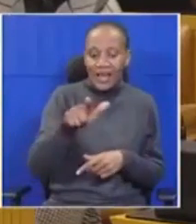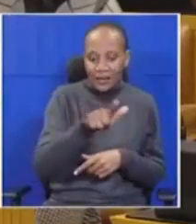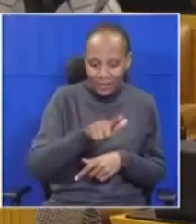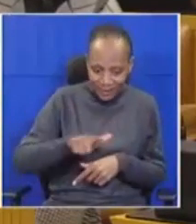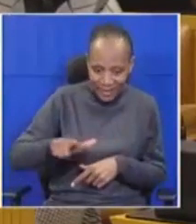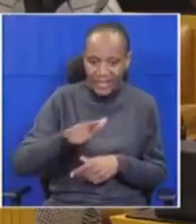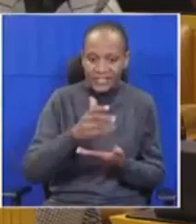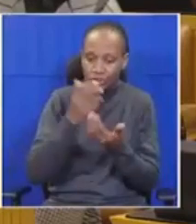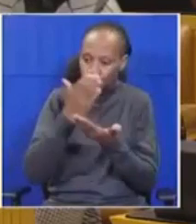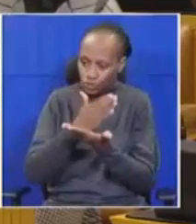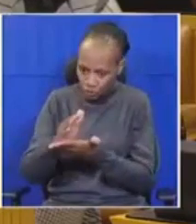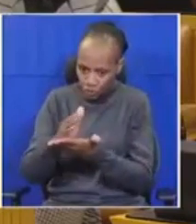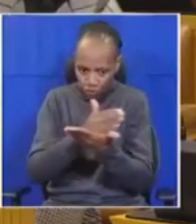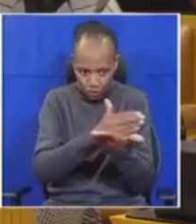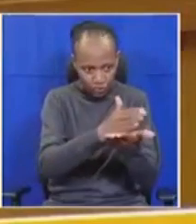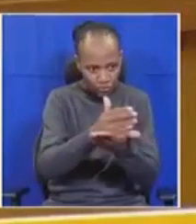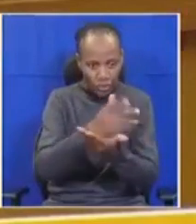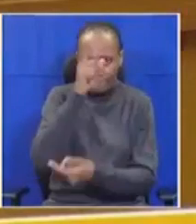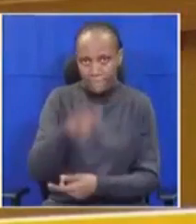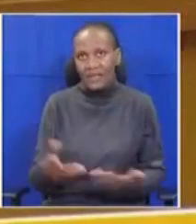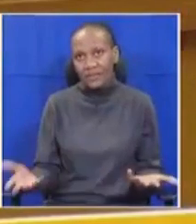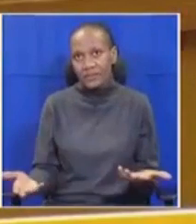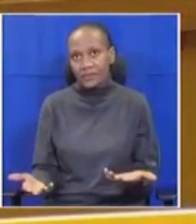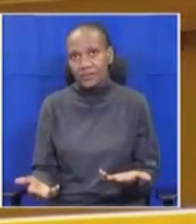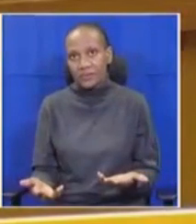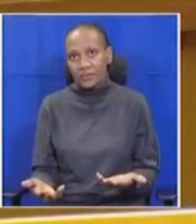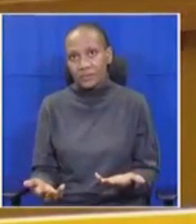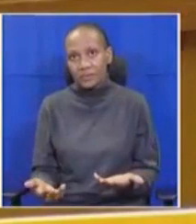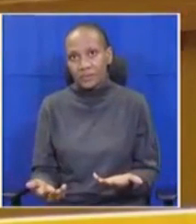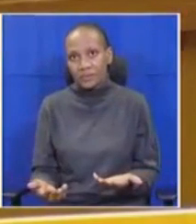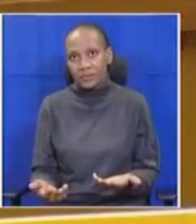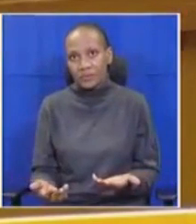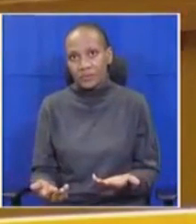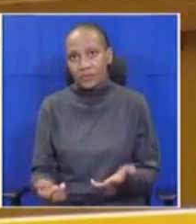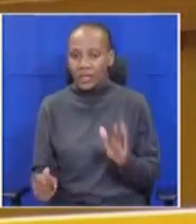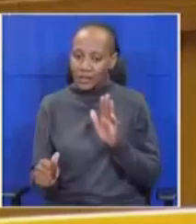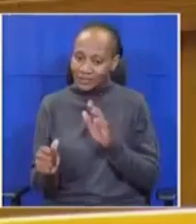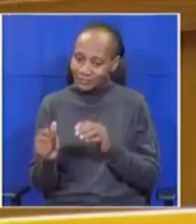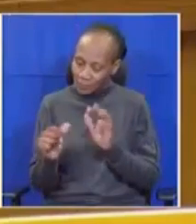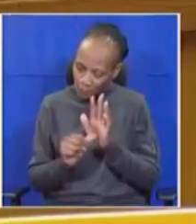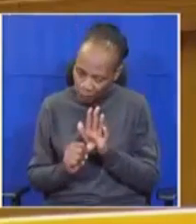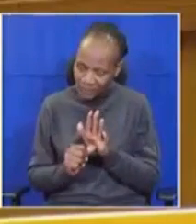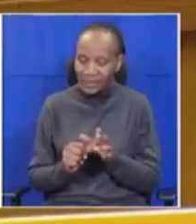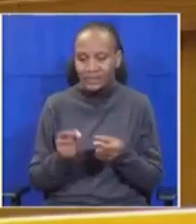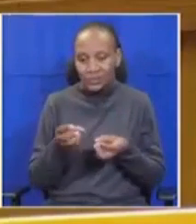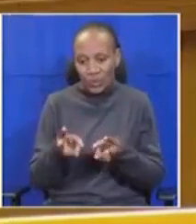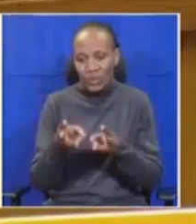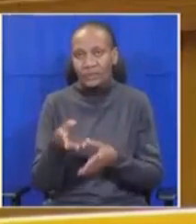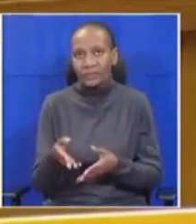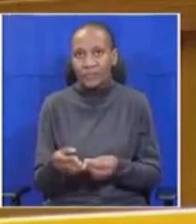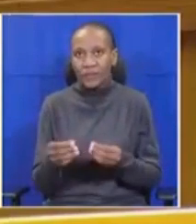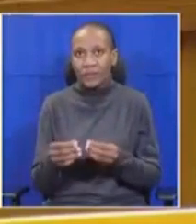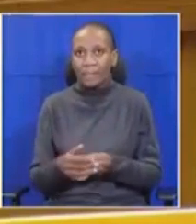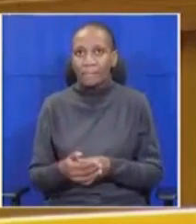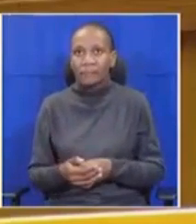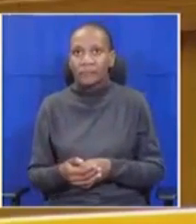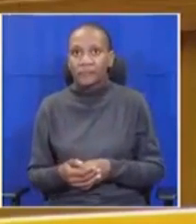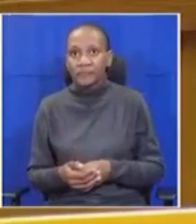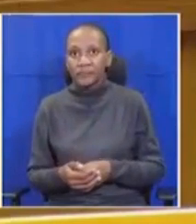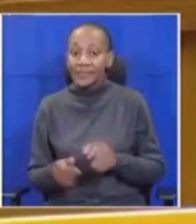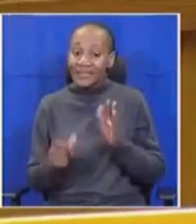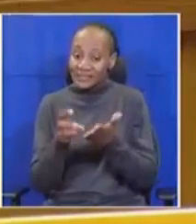must be shared amongst our people. And that is a demand, Mr. Steenhuisen, that